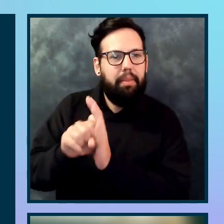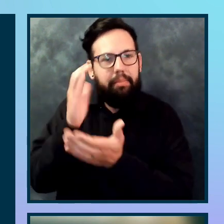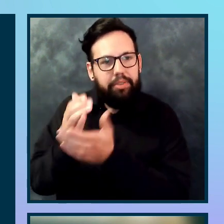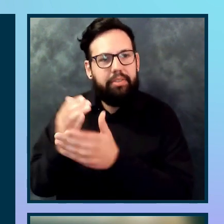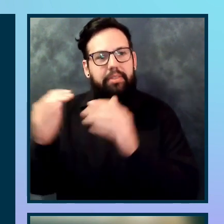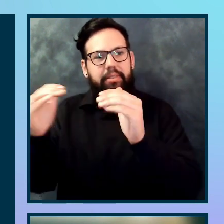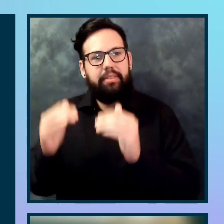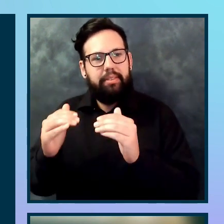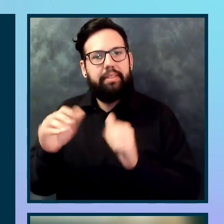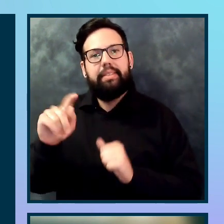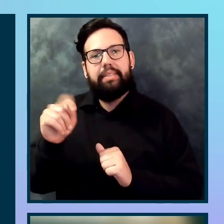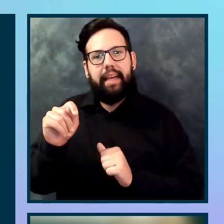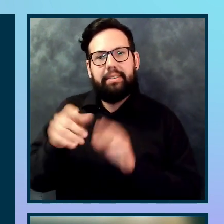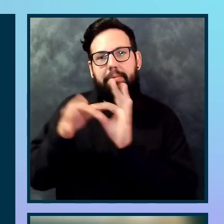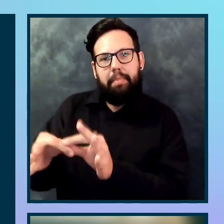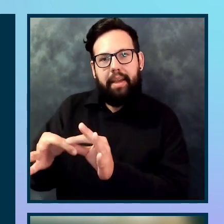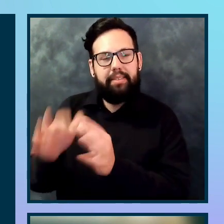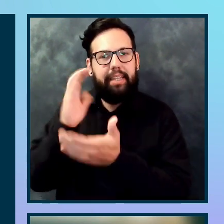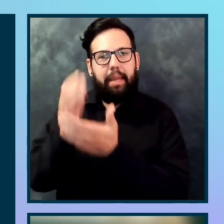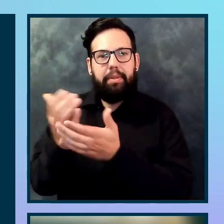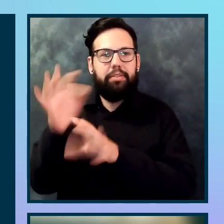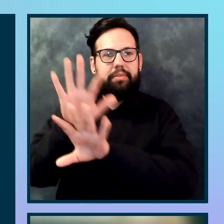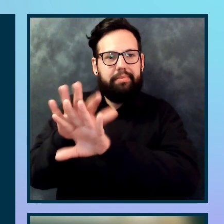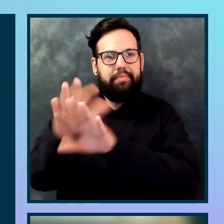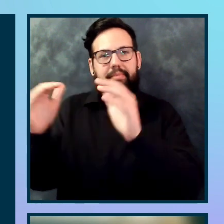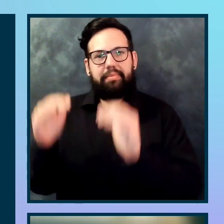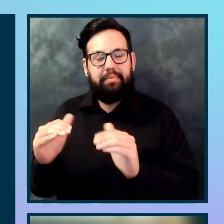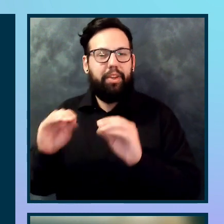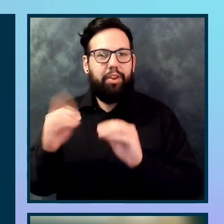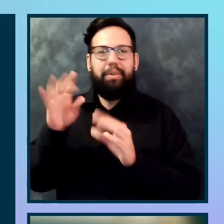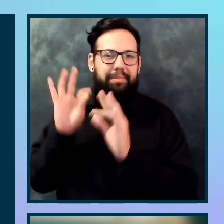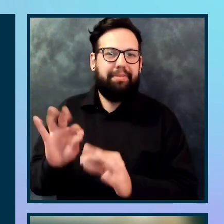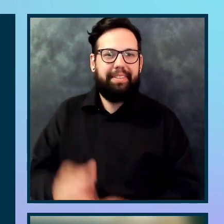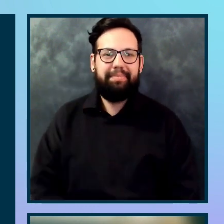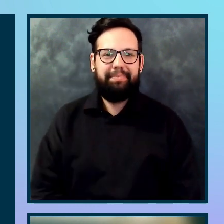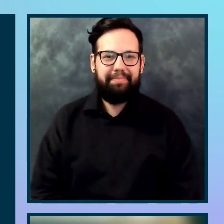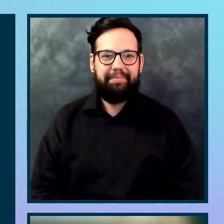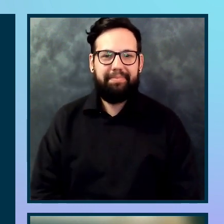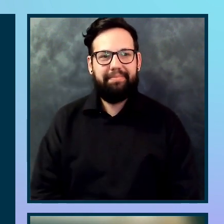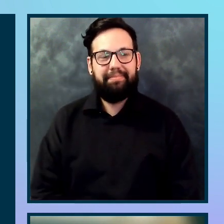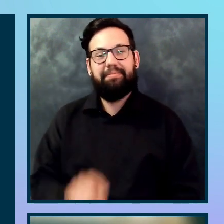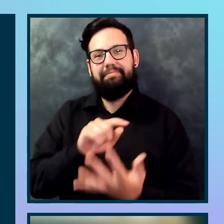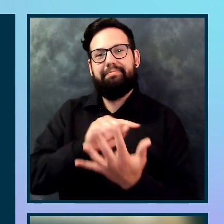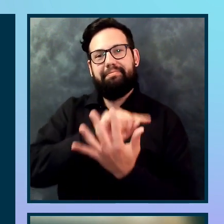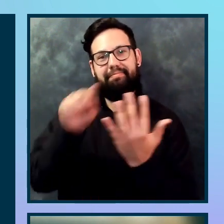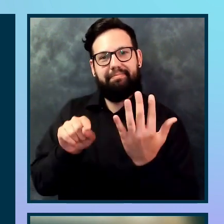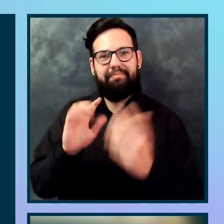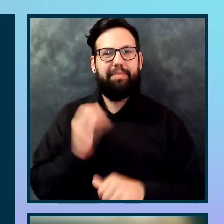overlays, and last but not least, Po Buddy's nerfed. Those are our gotchas.